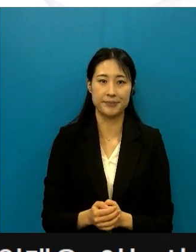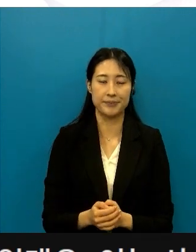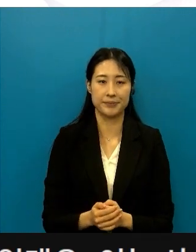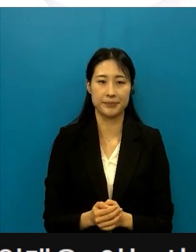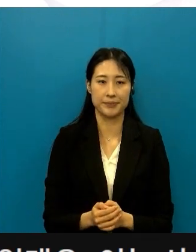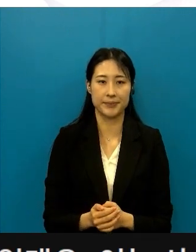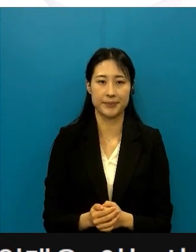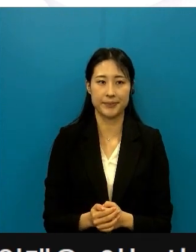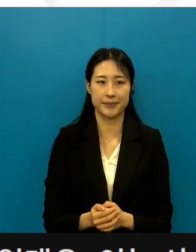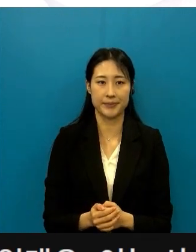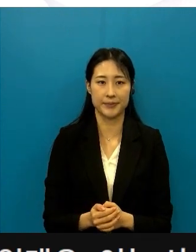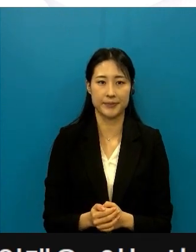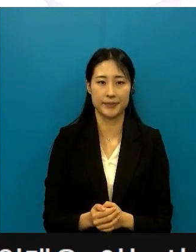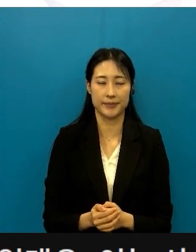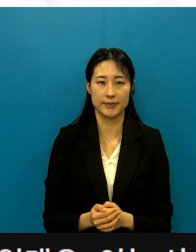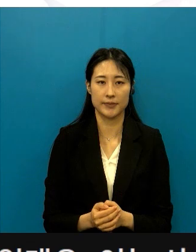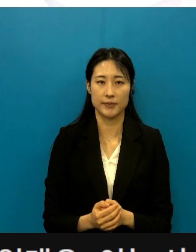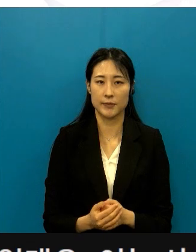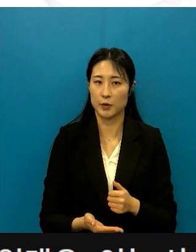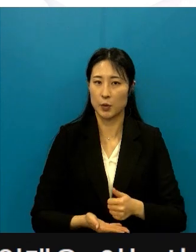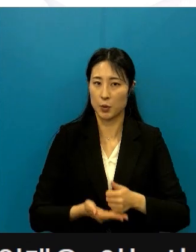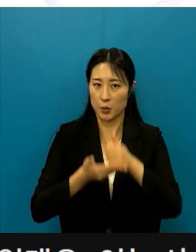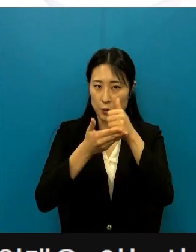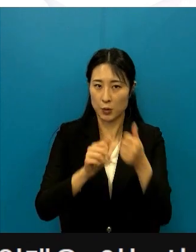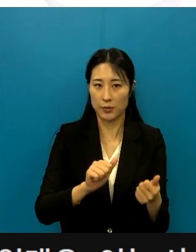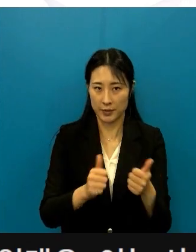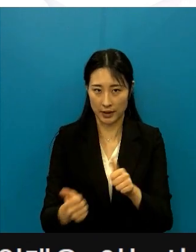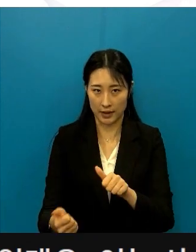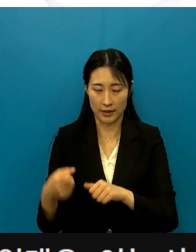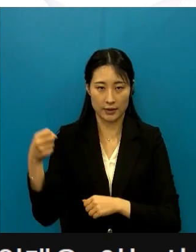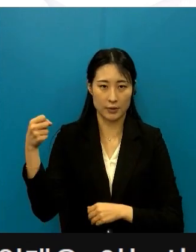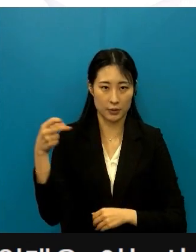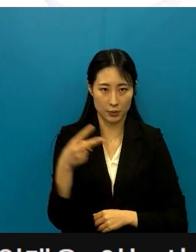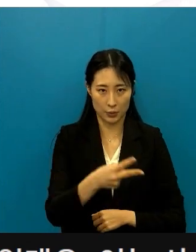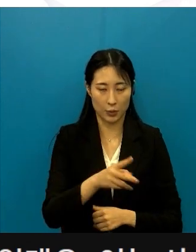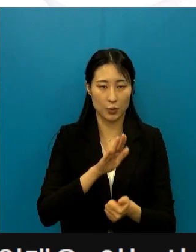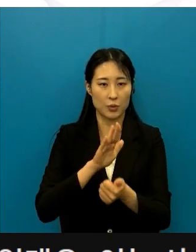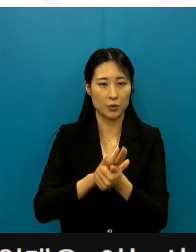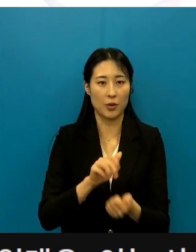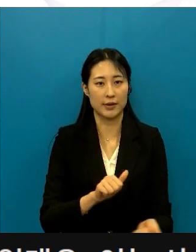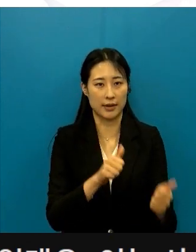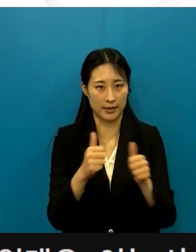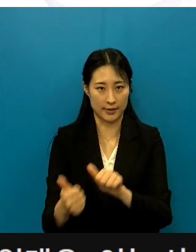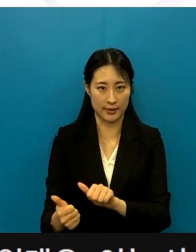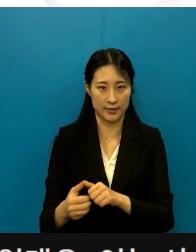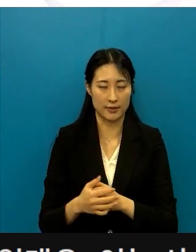situation is now. So highest the rate of